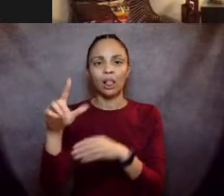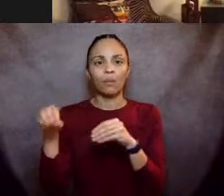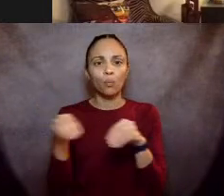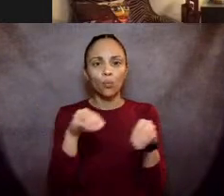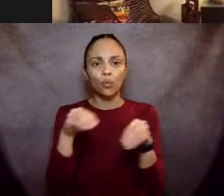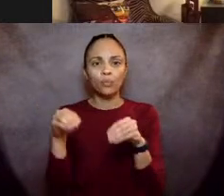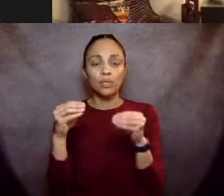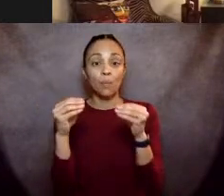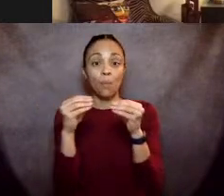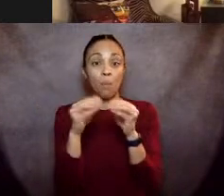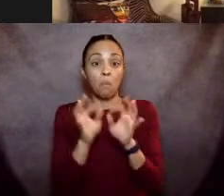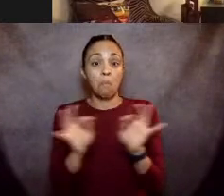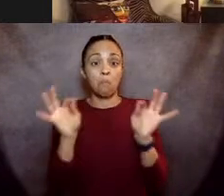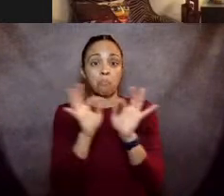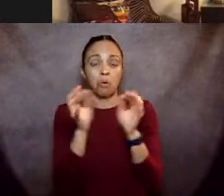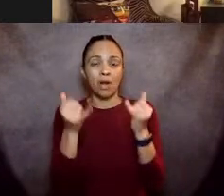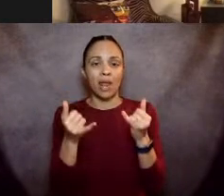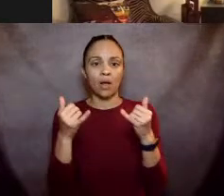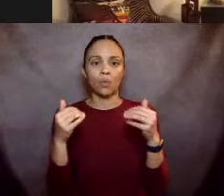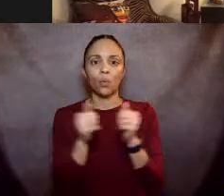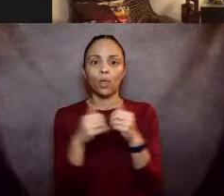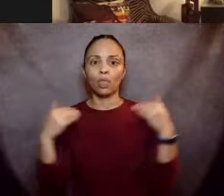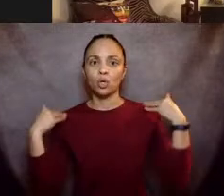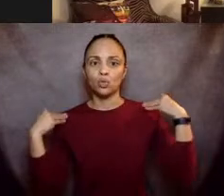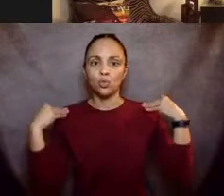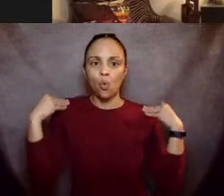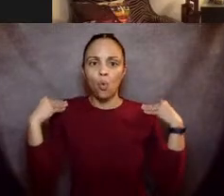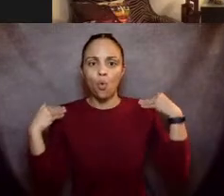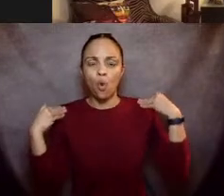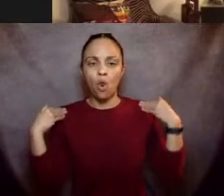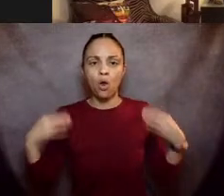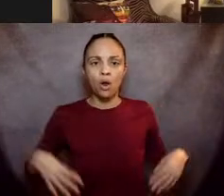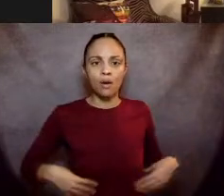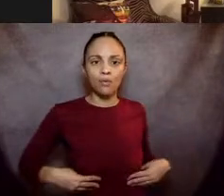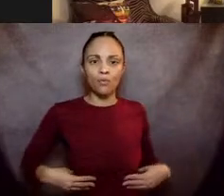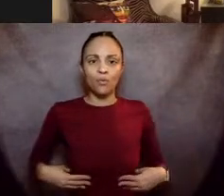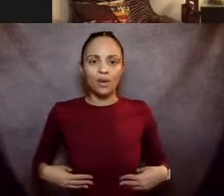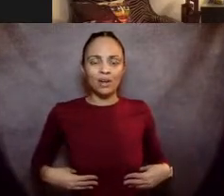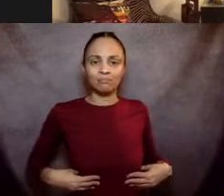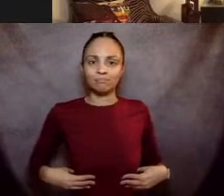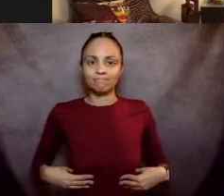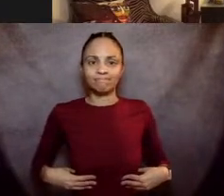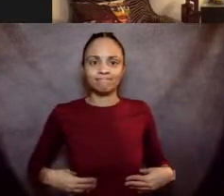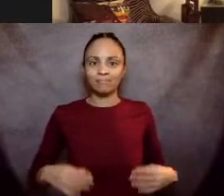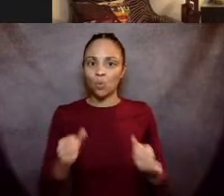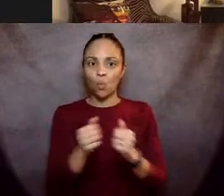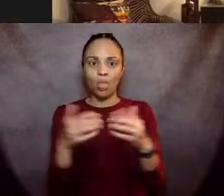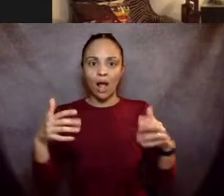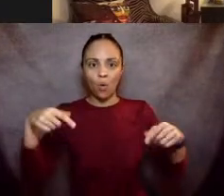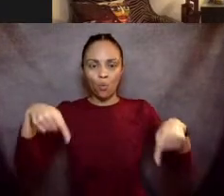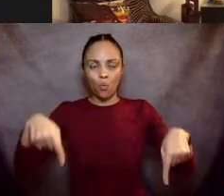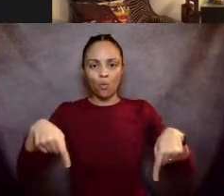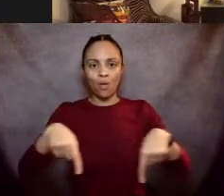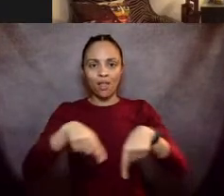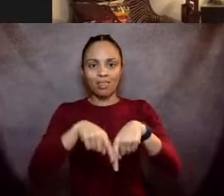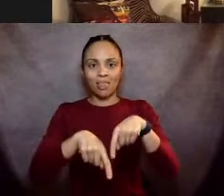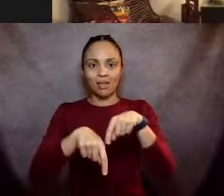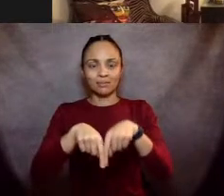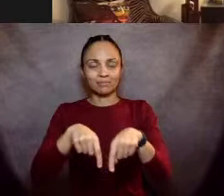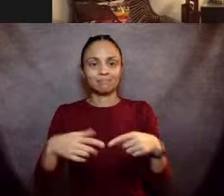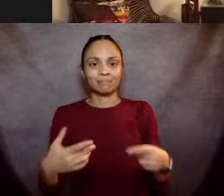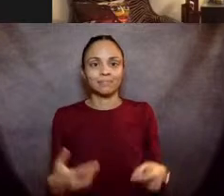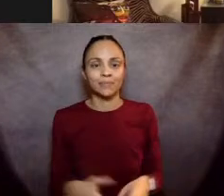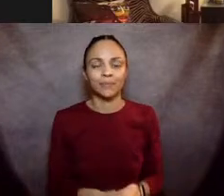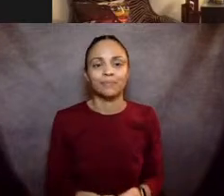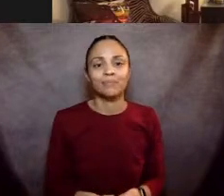techniques, but we were moving across the floor at the same time. So now we're not sort of doing that, but I think it's kind of going